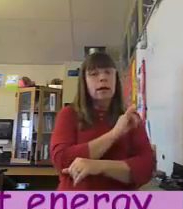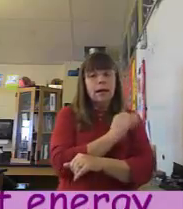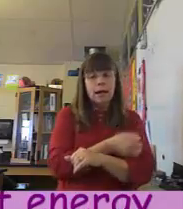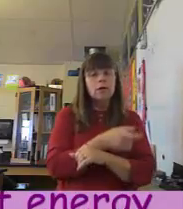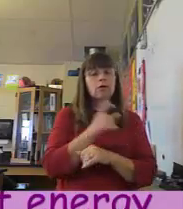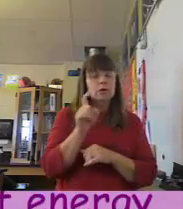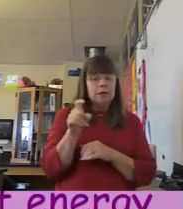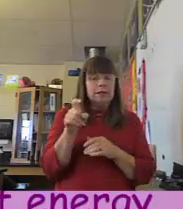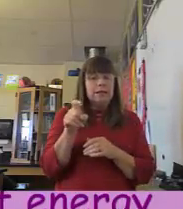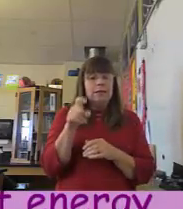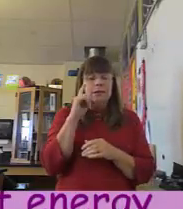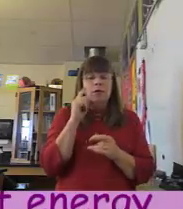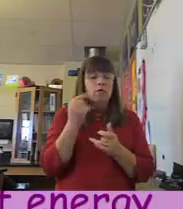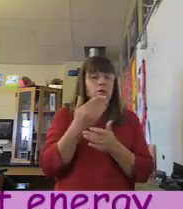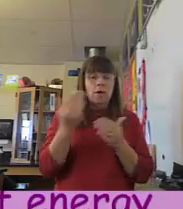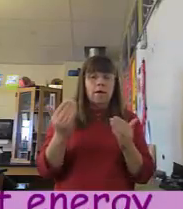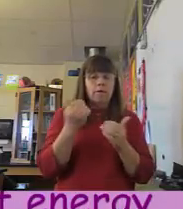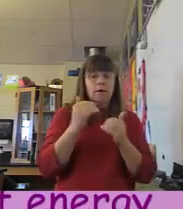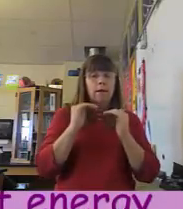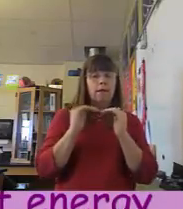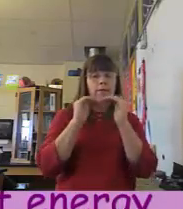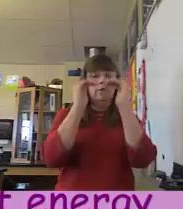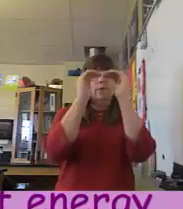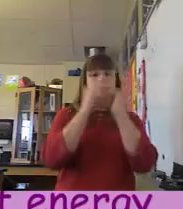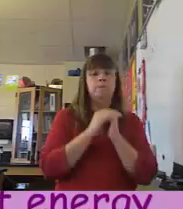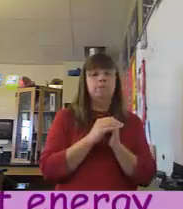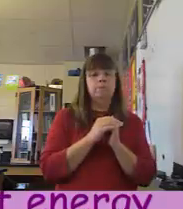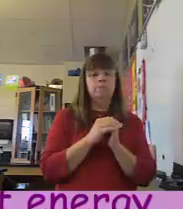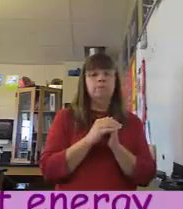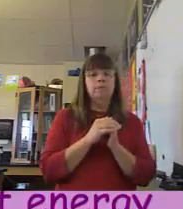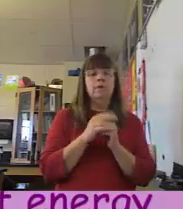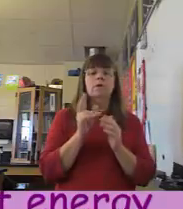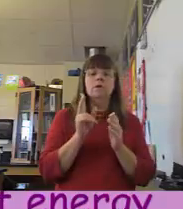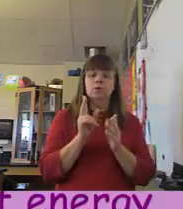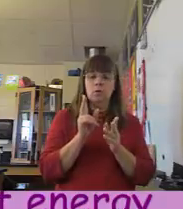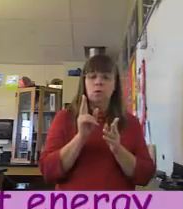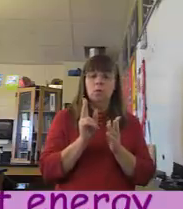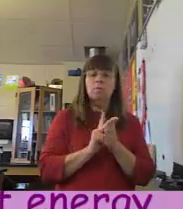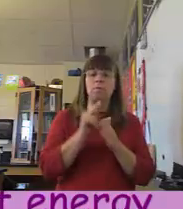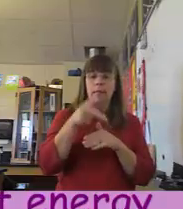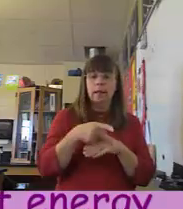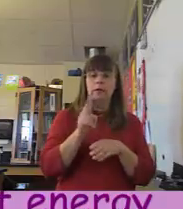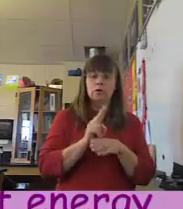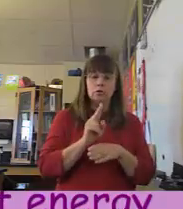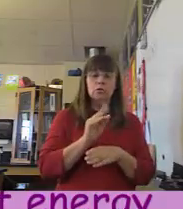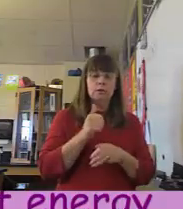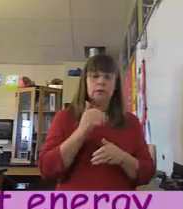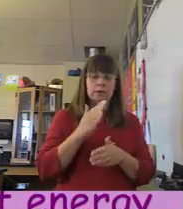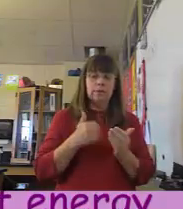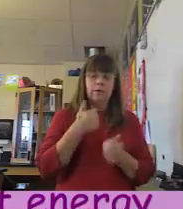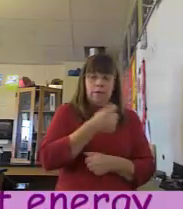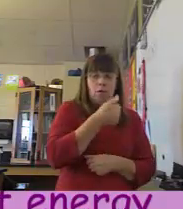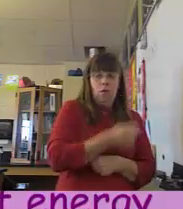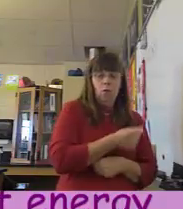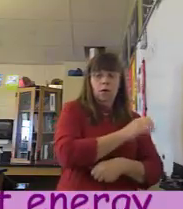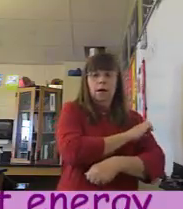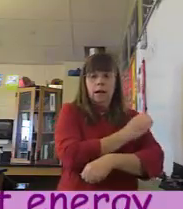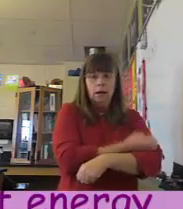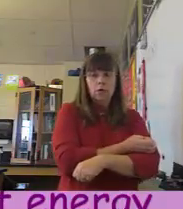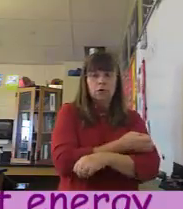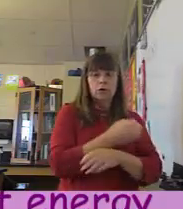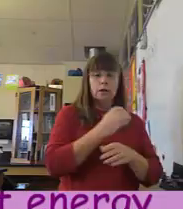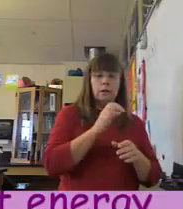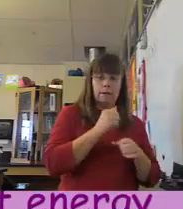life processes. So even plants use some of their energy that they make for their own, to keep their